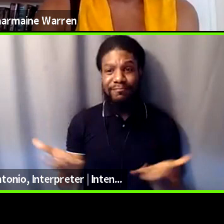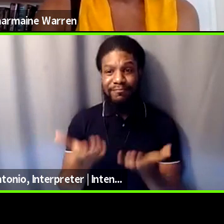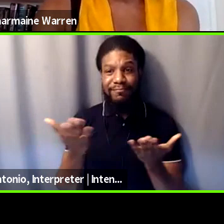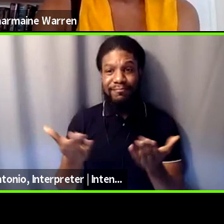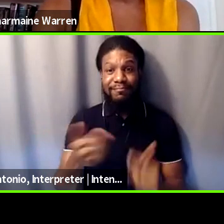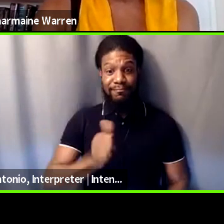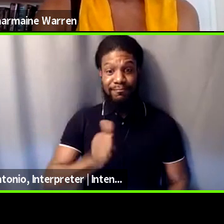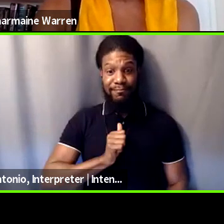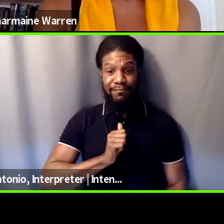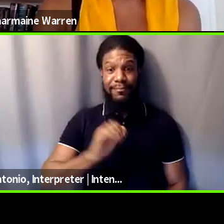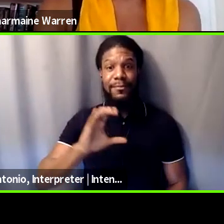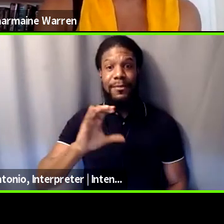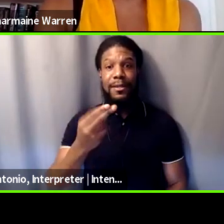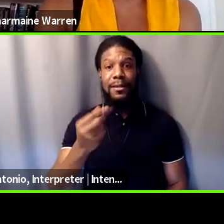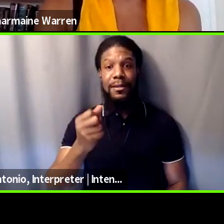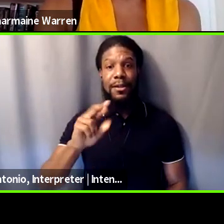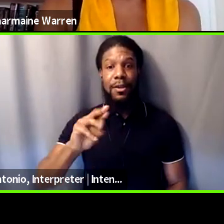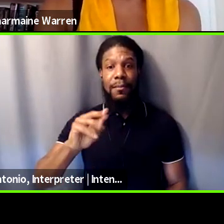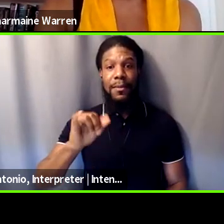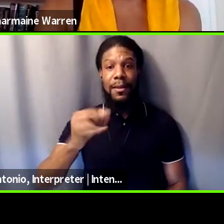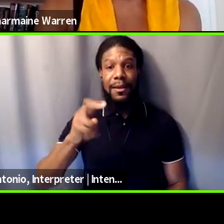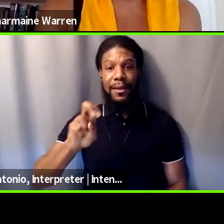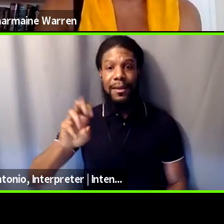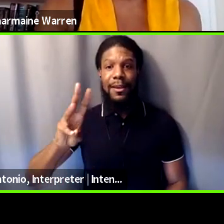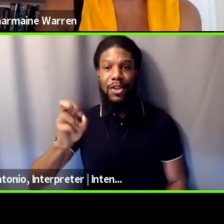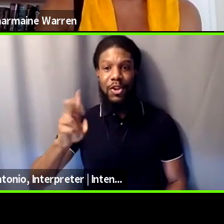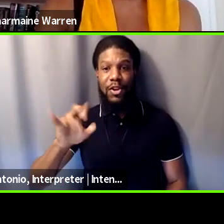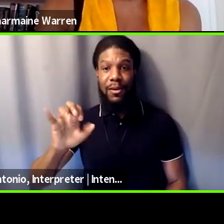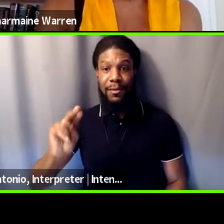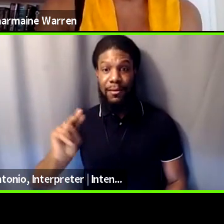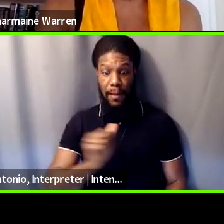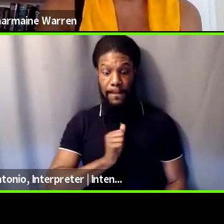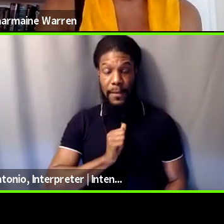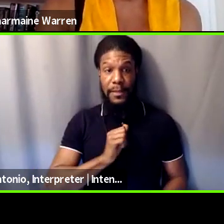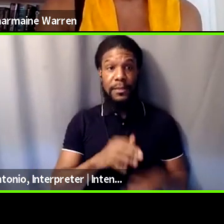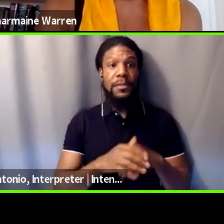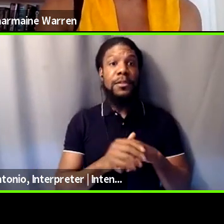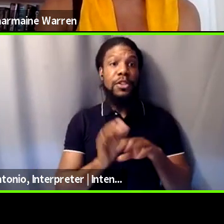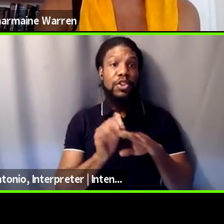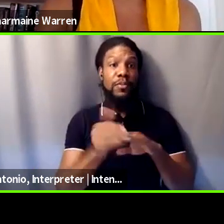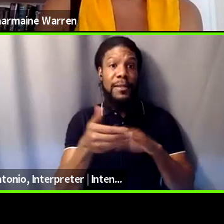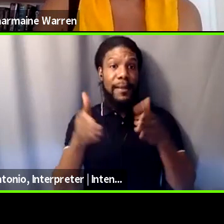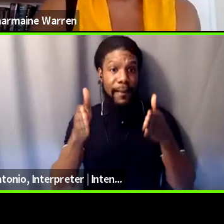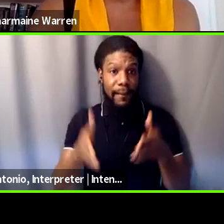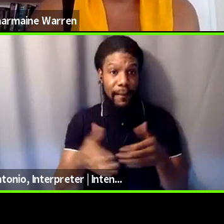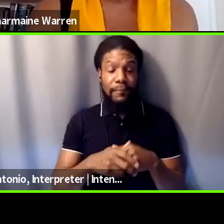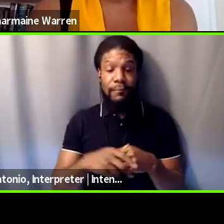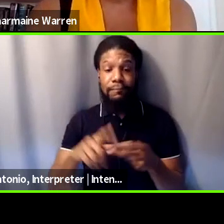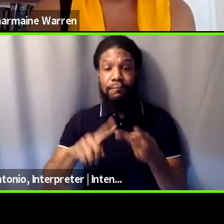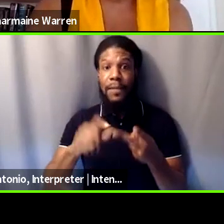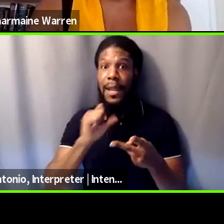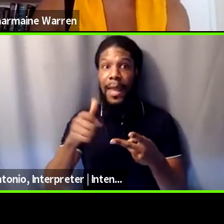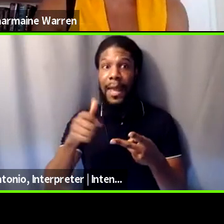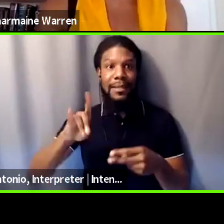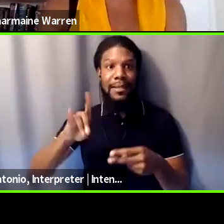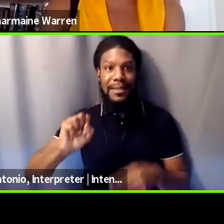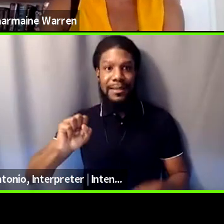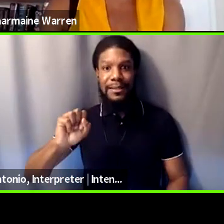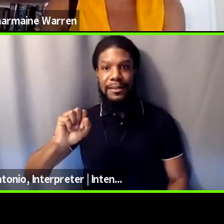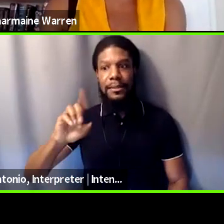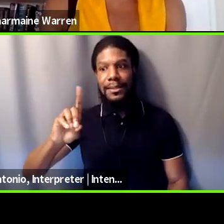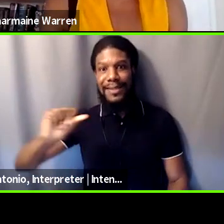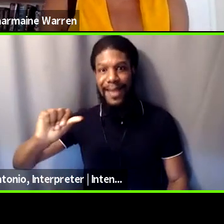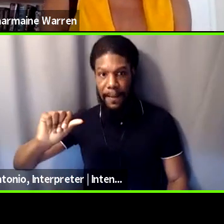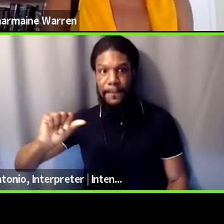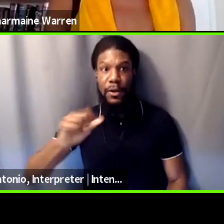am a Jamaican. I am a non-disabled Black woman. I live in Montclair, New Jersey with my